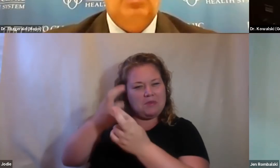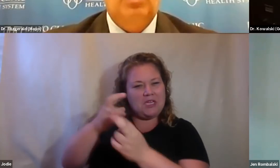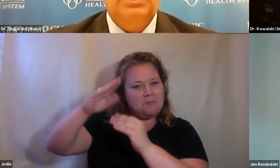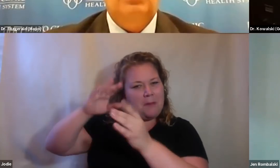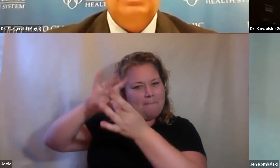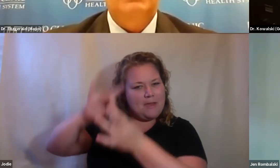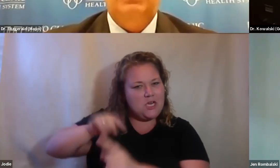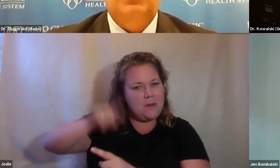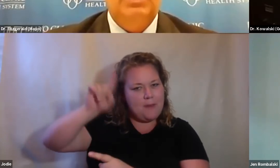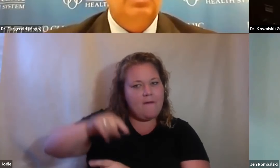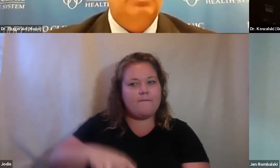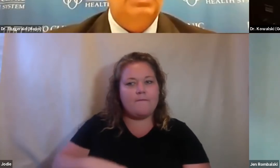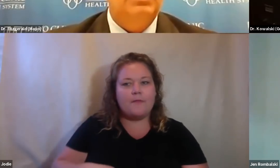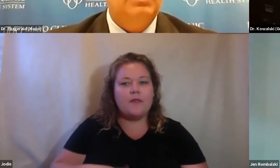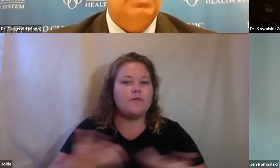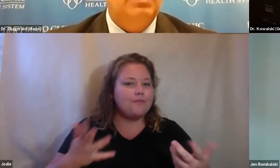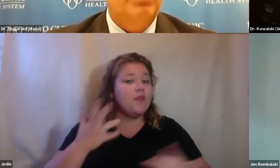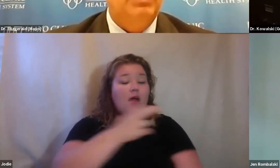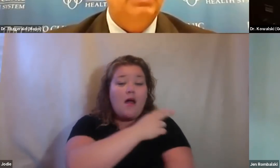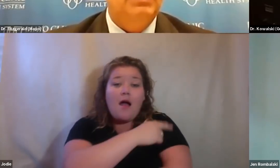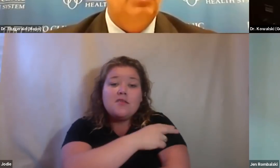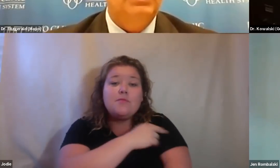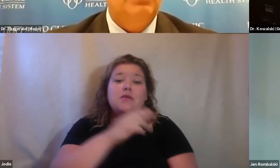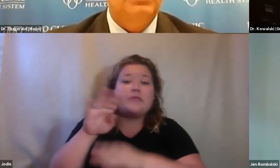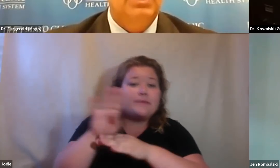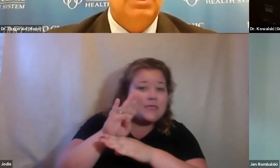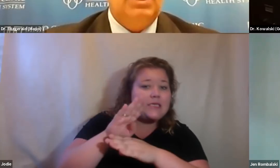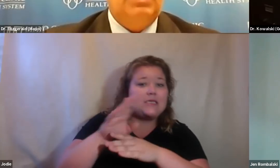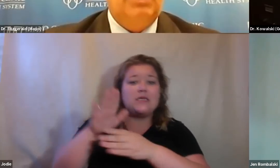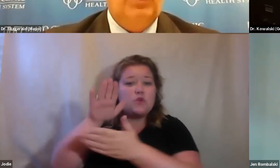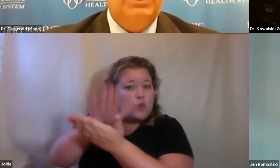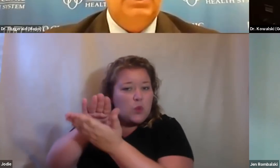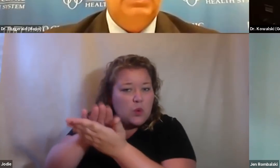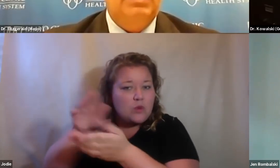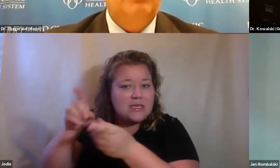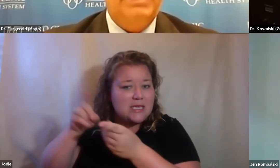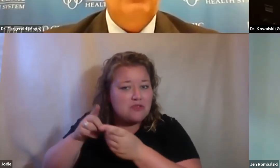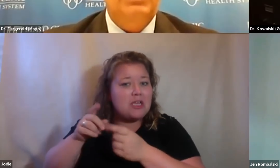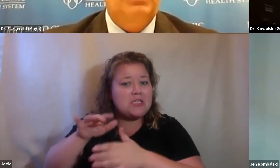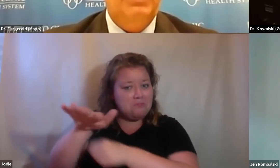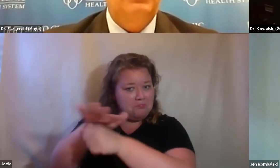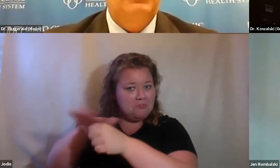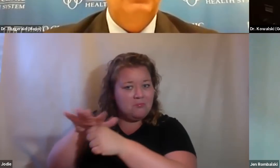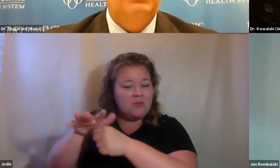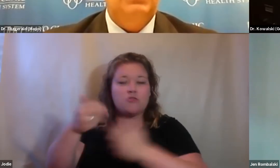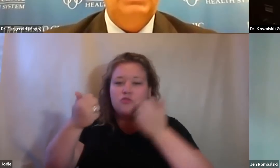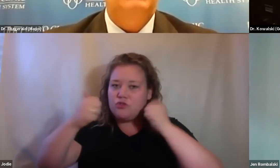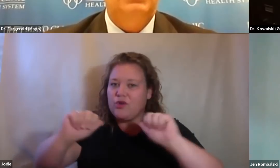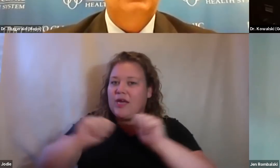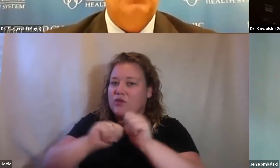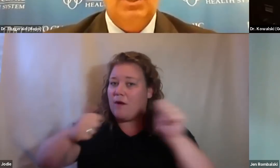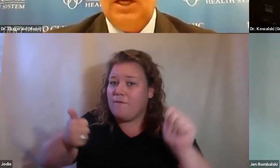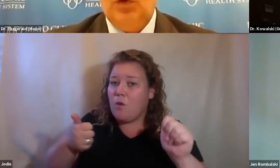businesses or in our hospitals or in our public school districts, avoid gatherings within